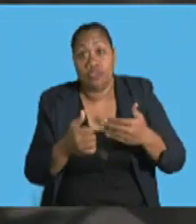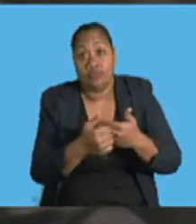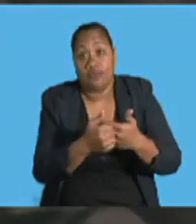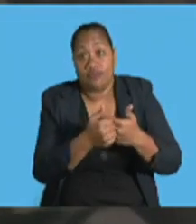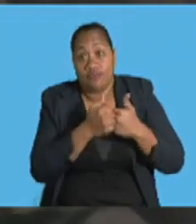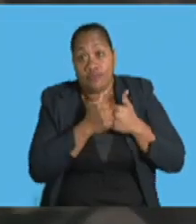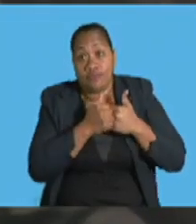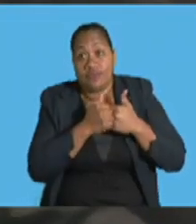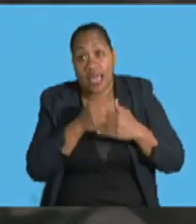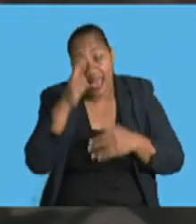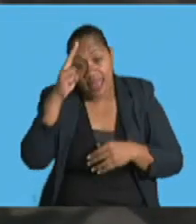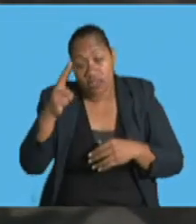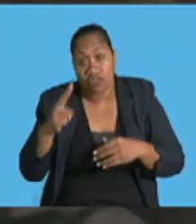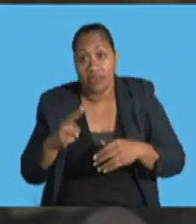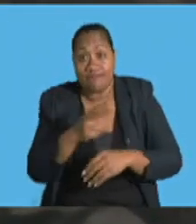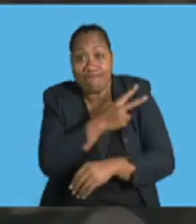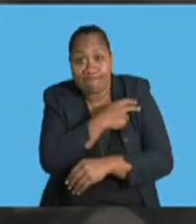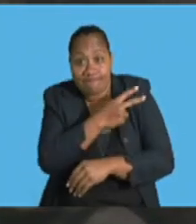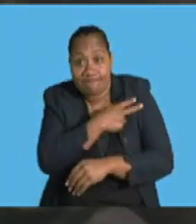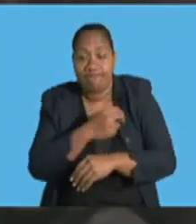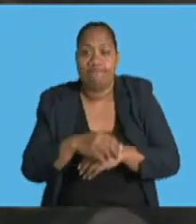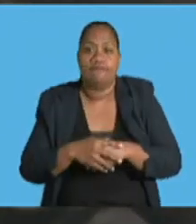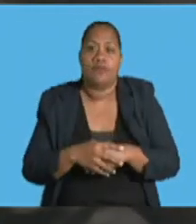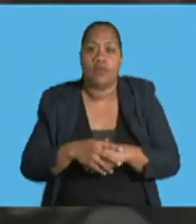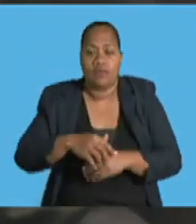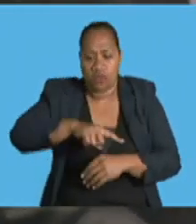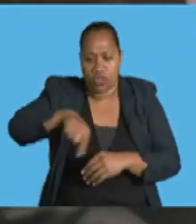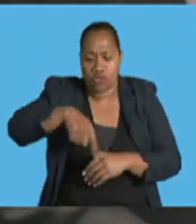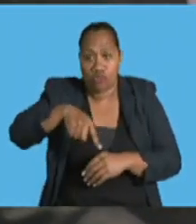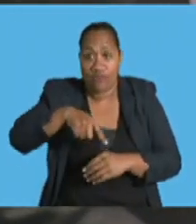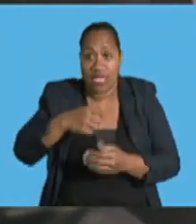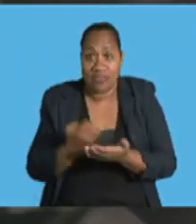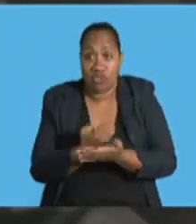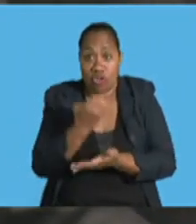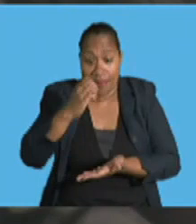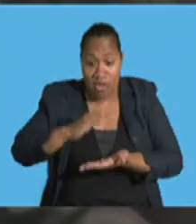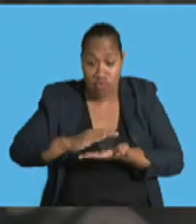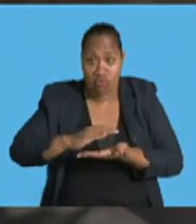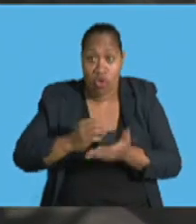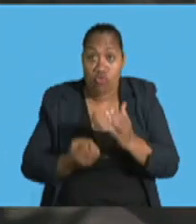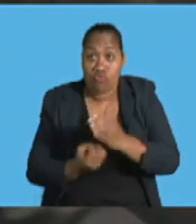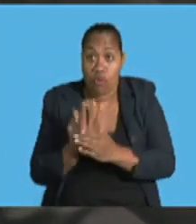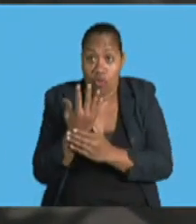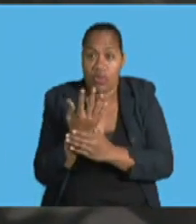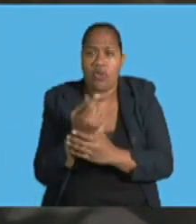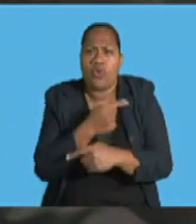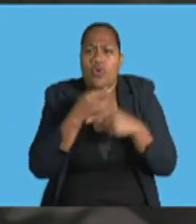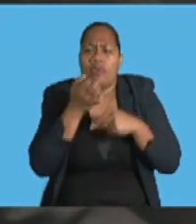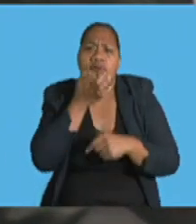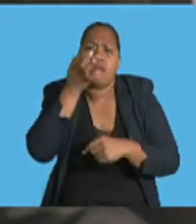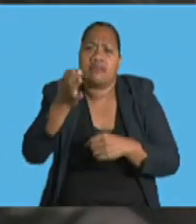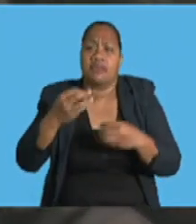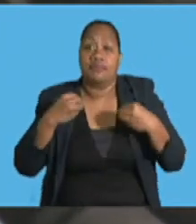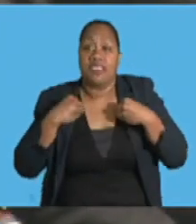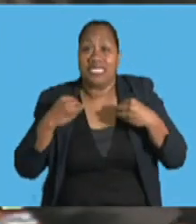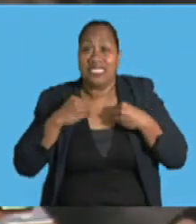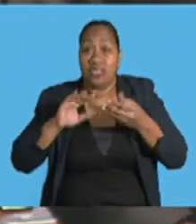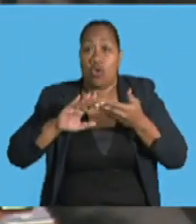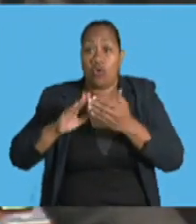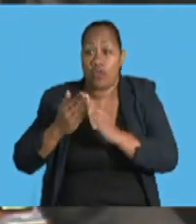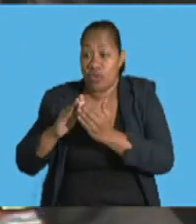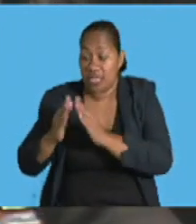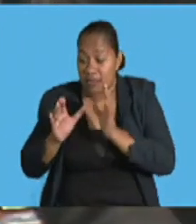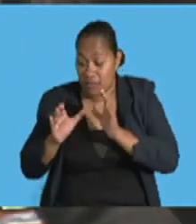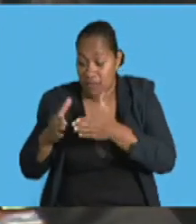paid dividends and aided Suva's economic growth, we would ask that the business community exercise